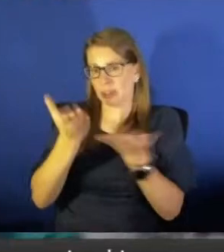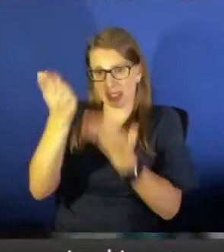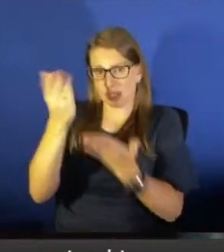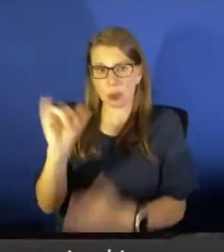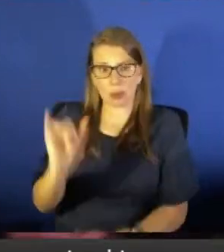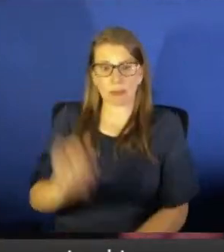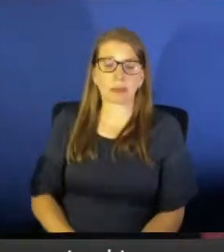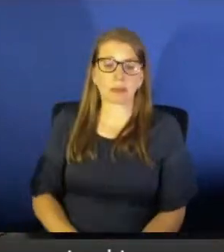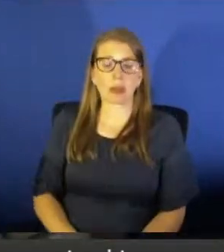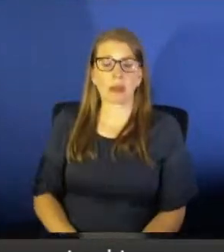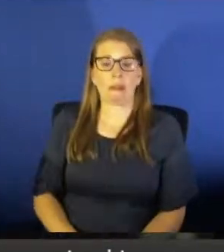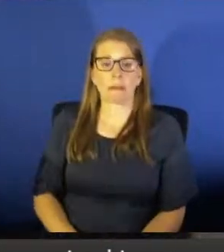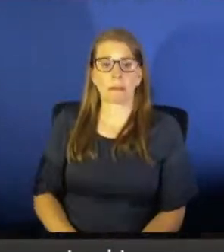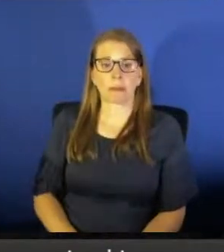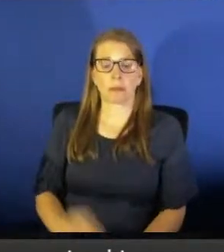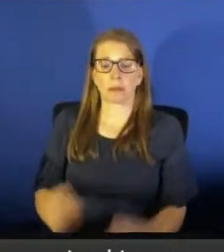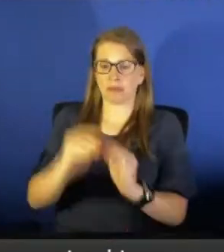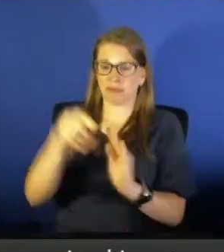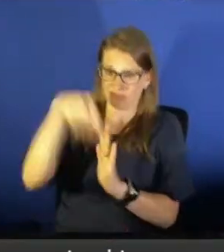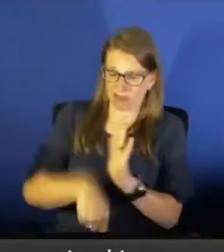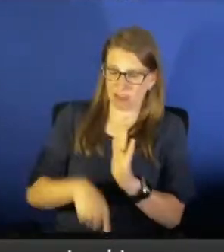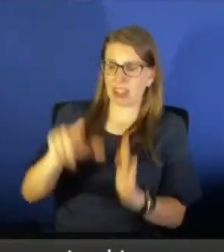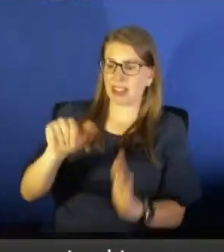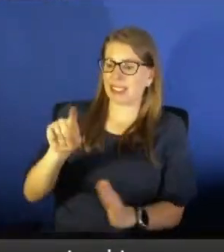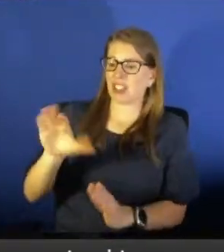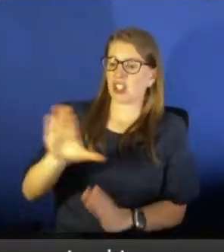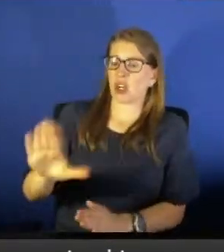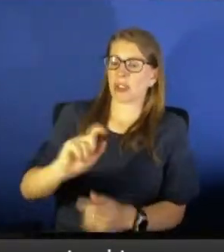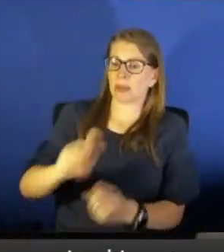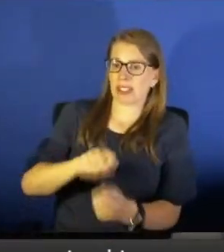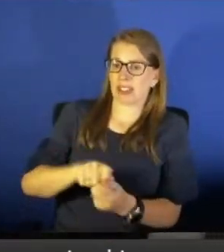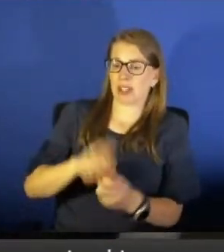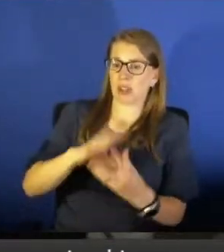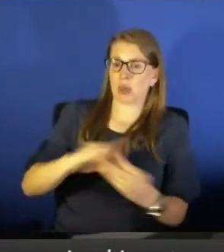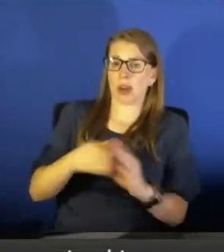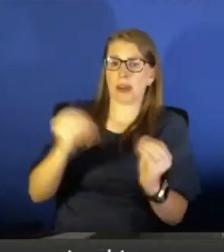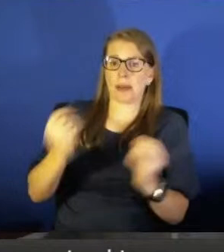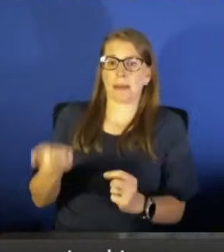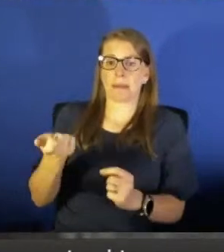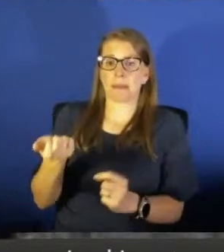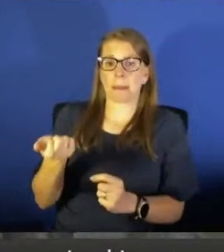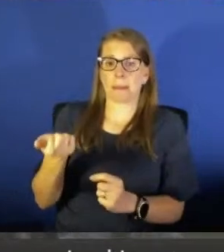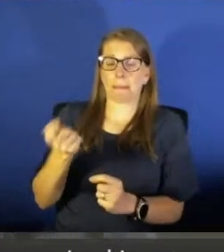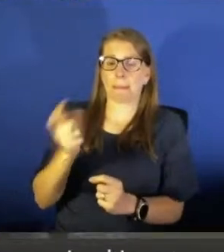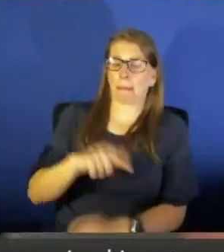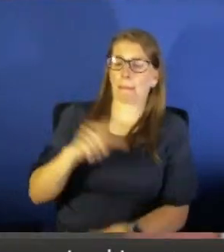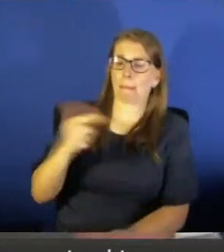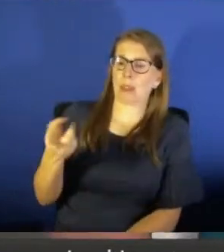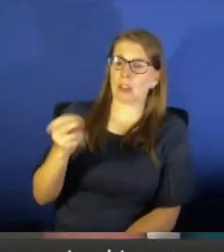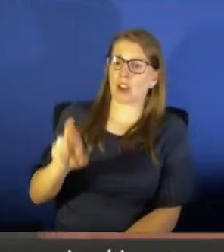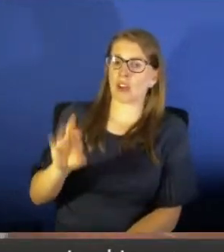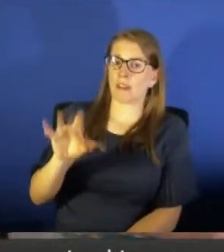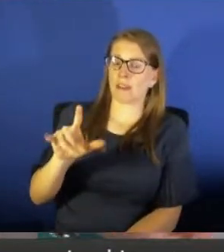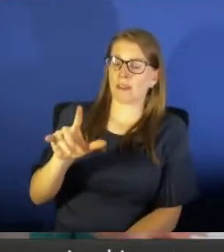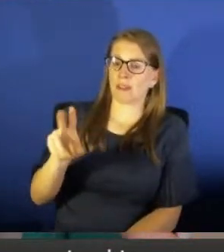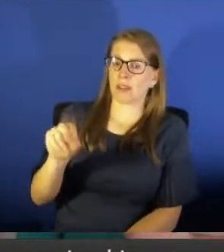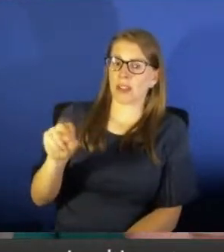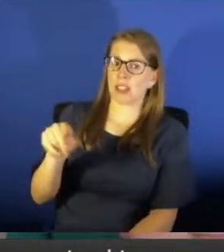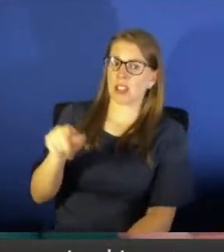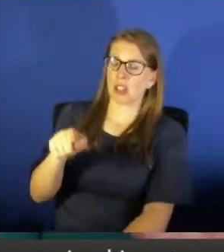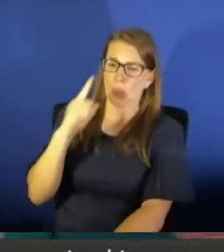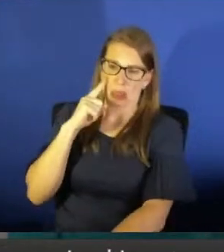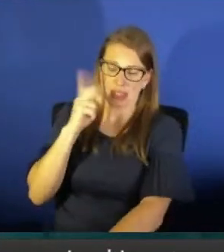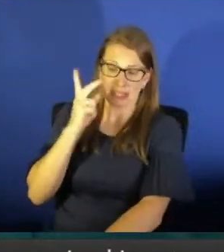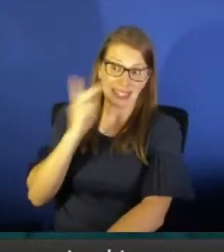more into Leticia's specific story in a bit. I want to go back to Dr. Flynn, though. Dr. Flynn, you think you've seen it